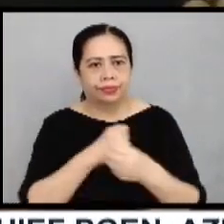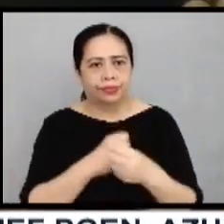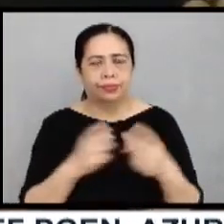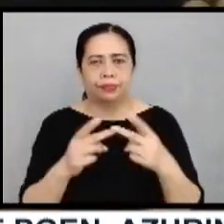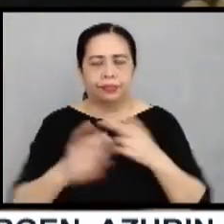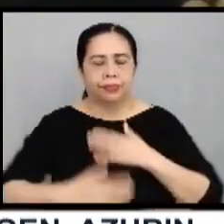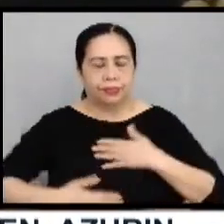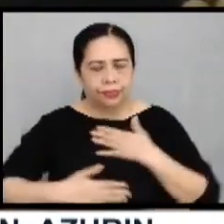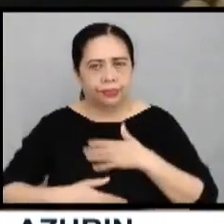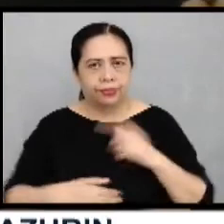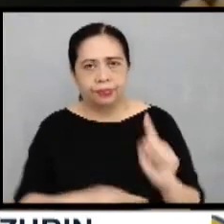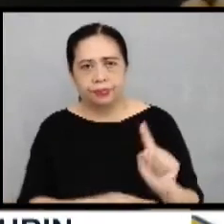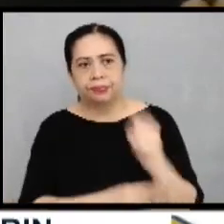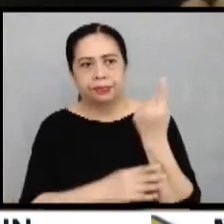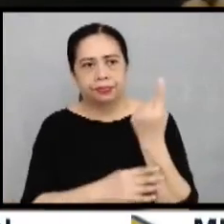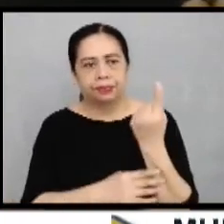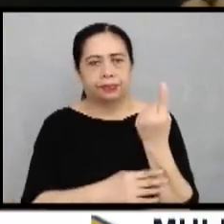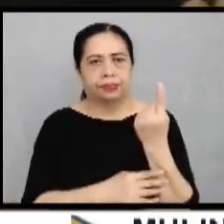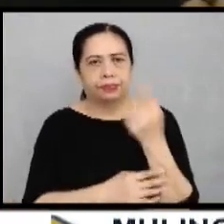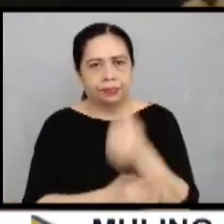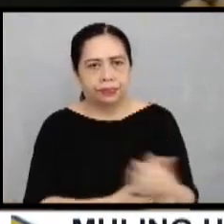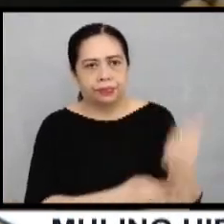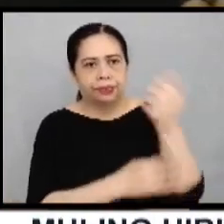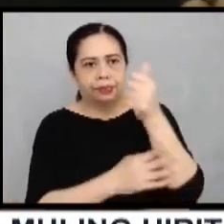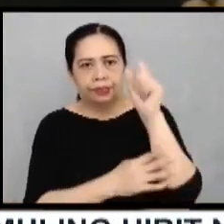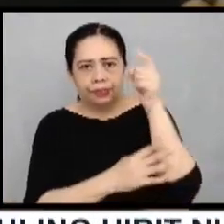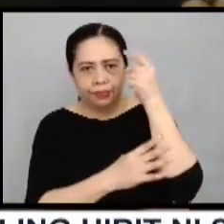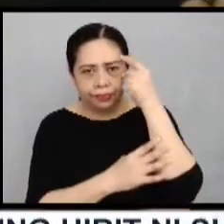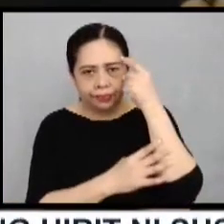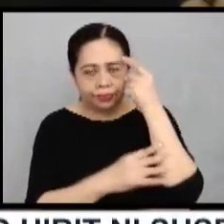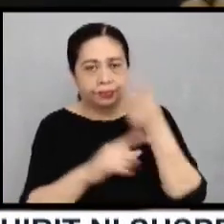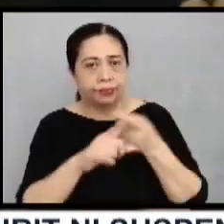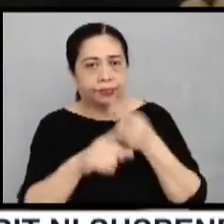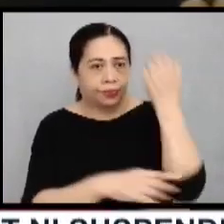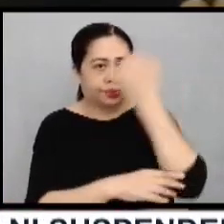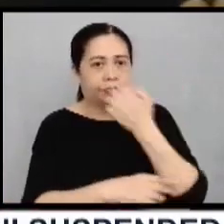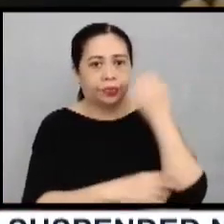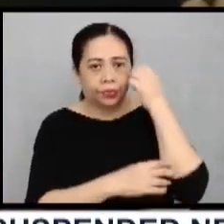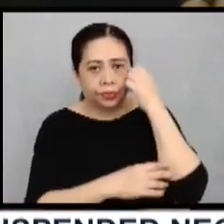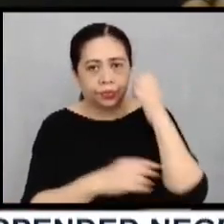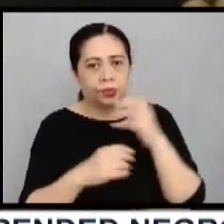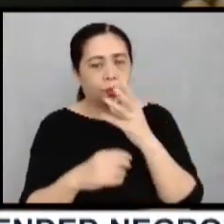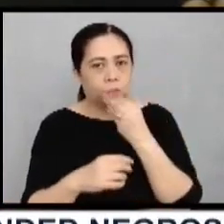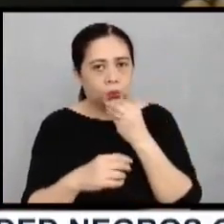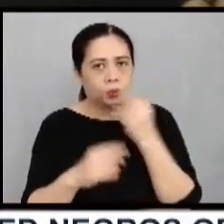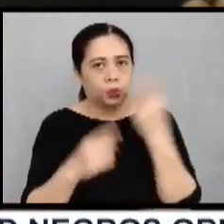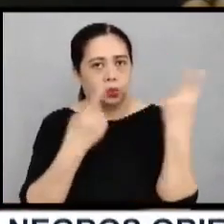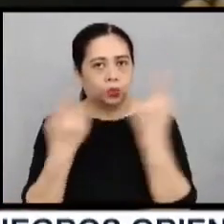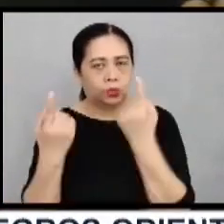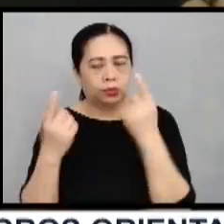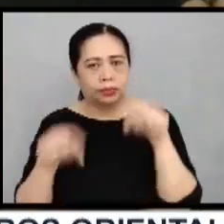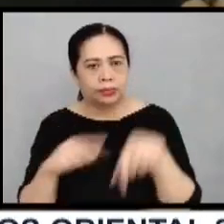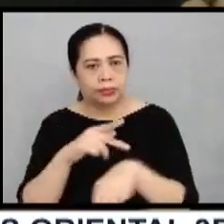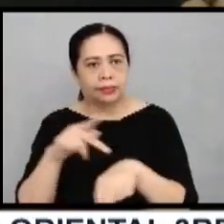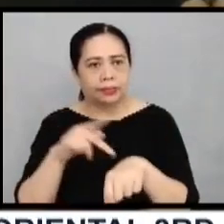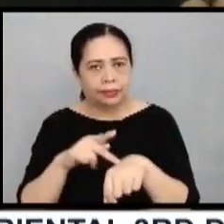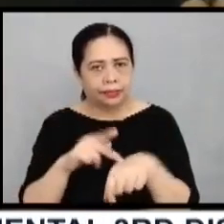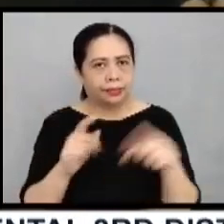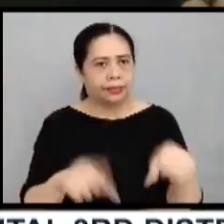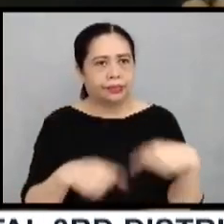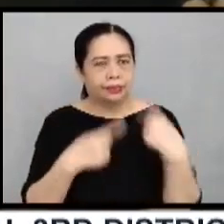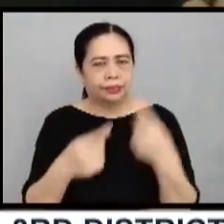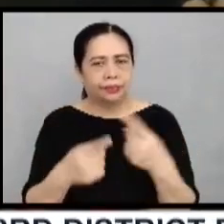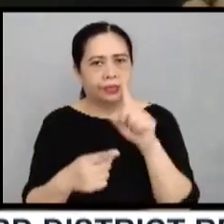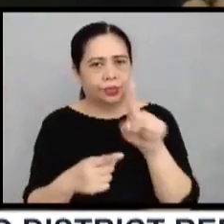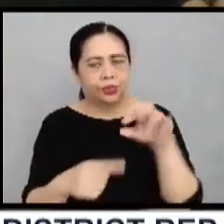the first head of government from Europe who is visiting the Philippines since your